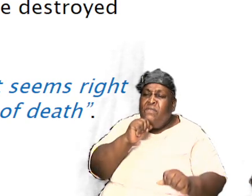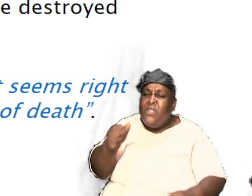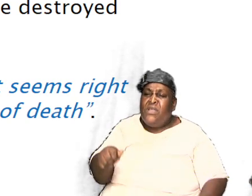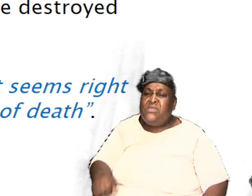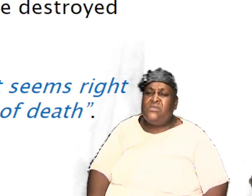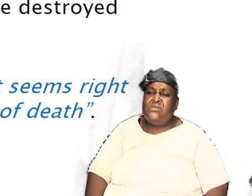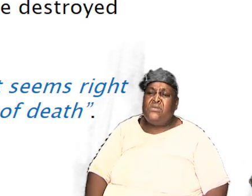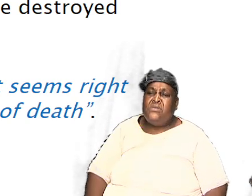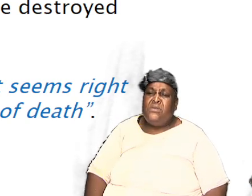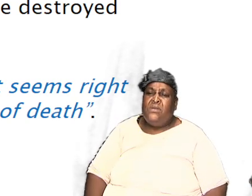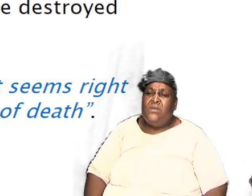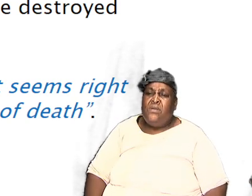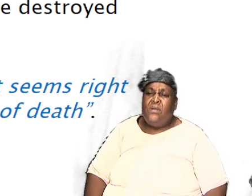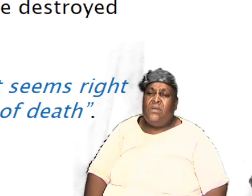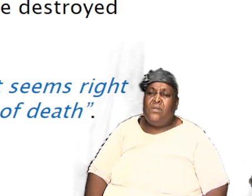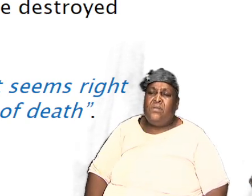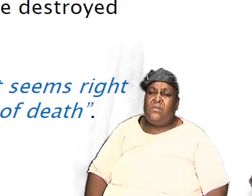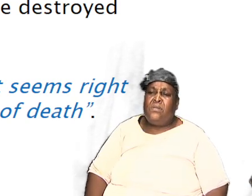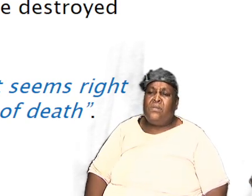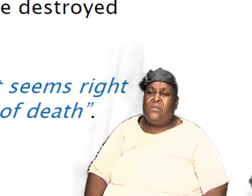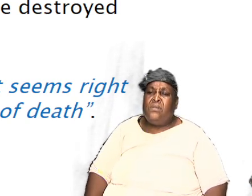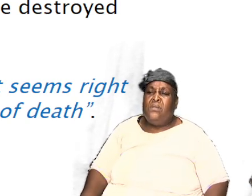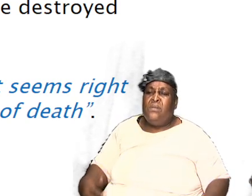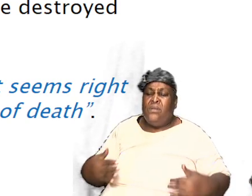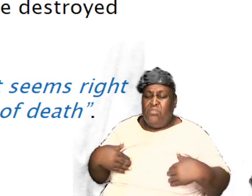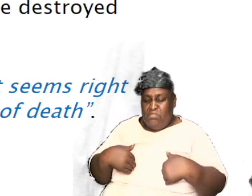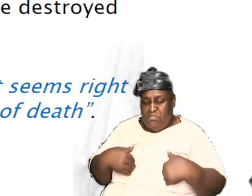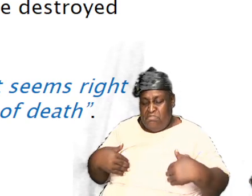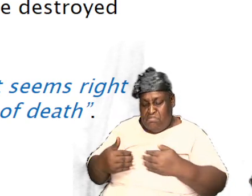about man, woman, infant, suckling.